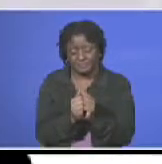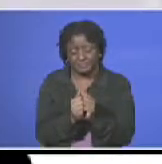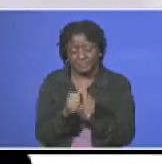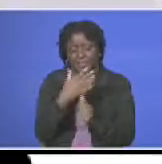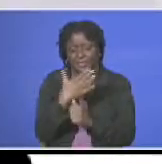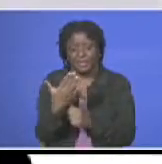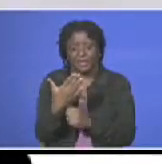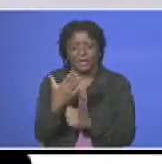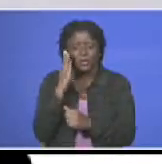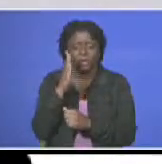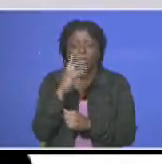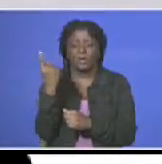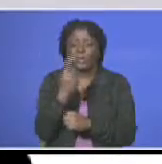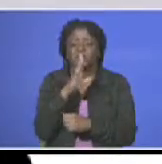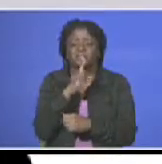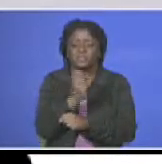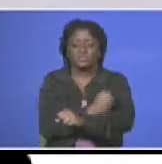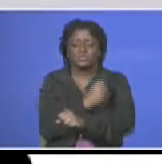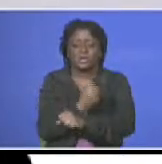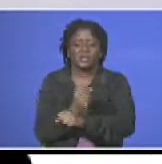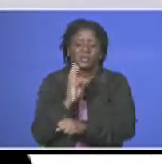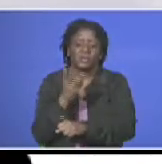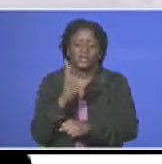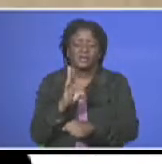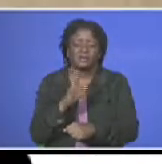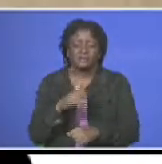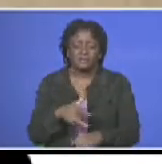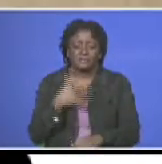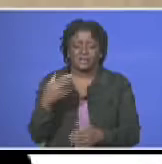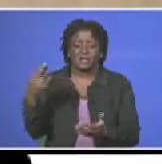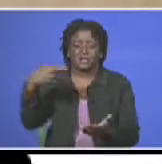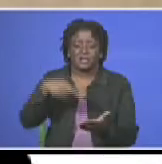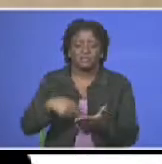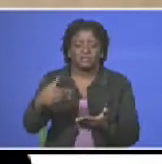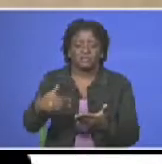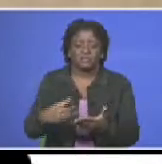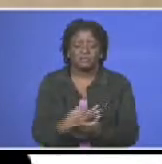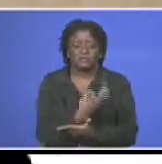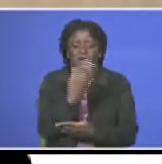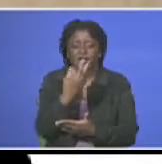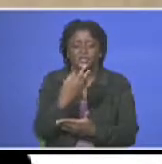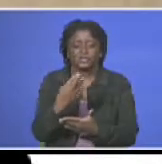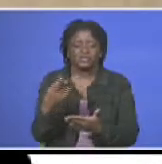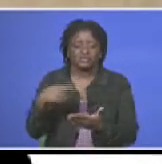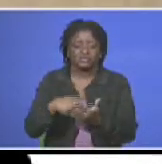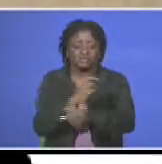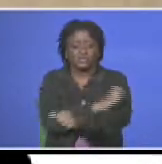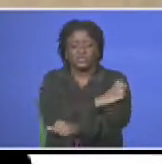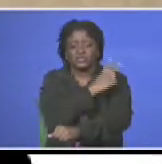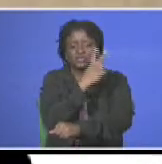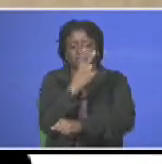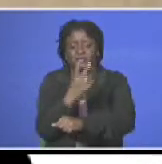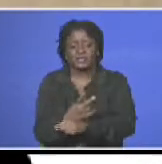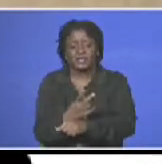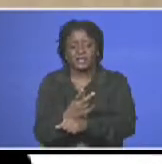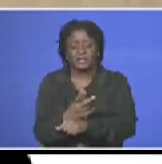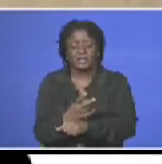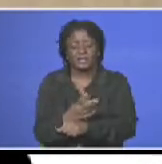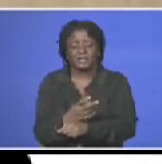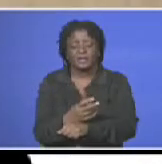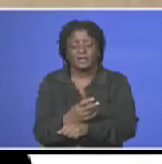there will always be strength. We feel refreshed. We feel rejuvenated. We feel